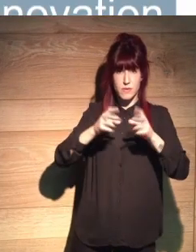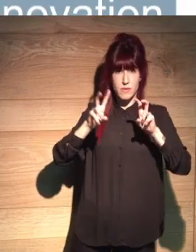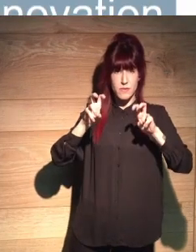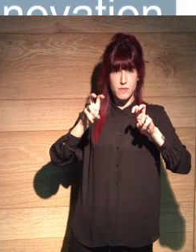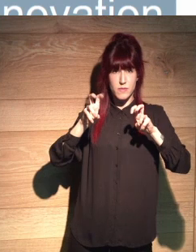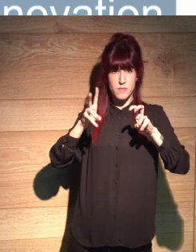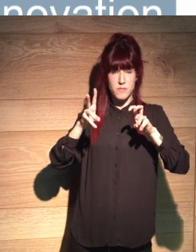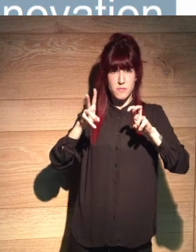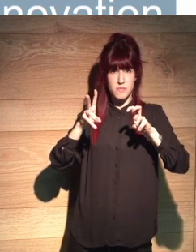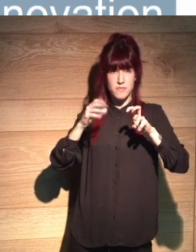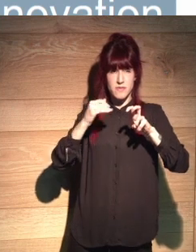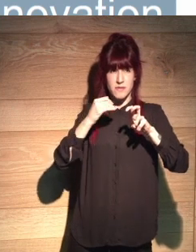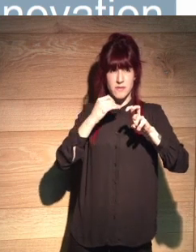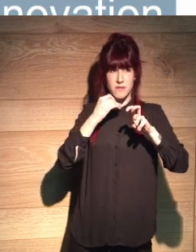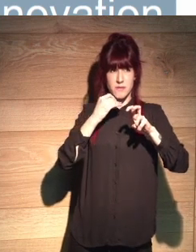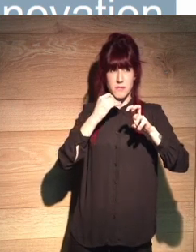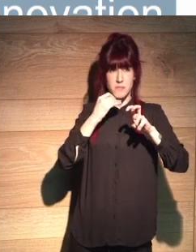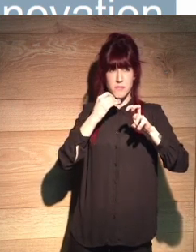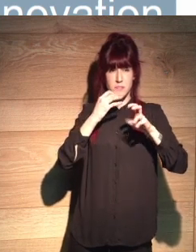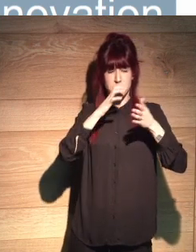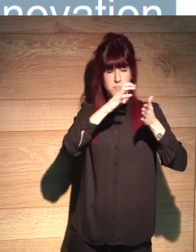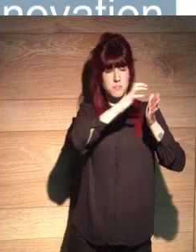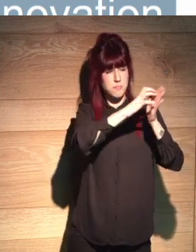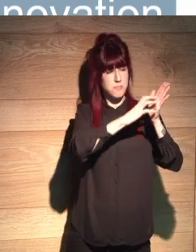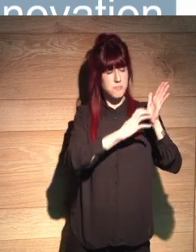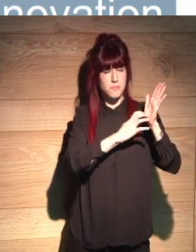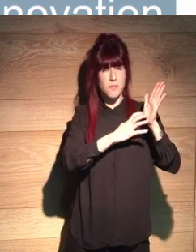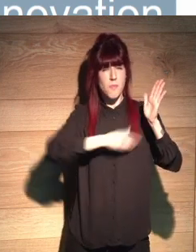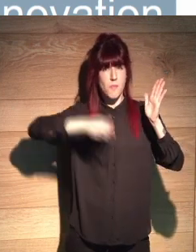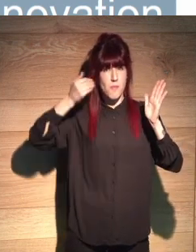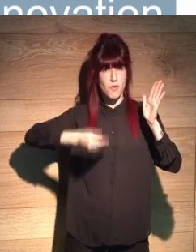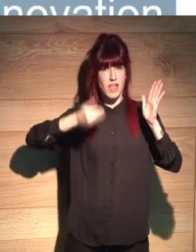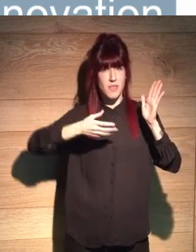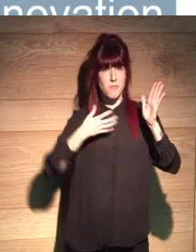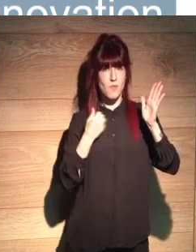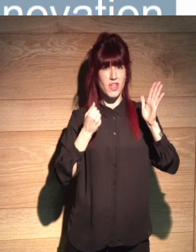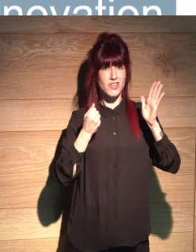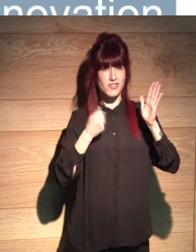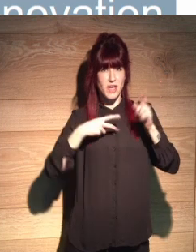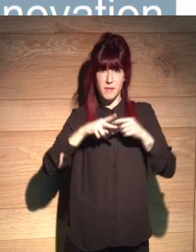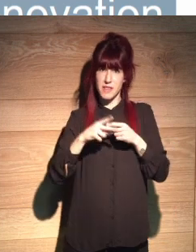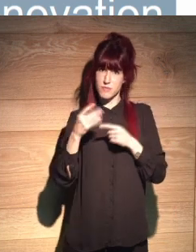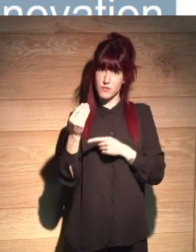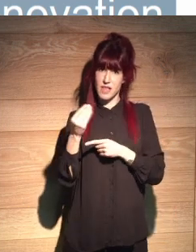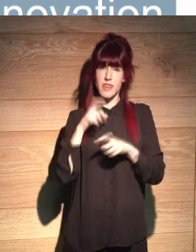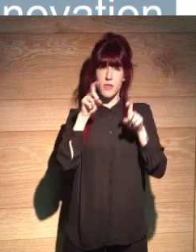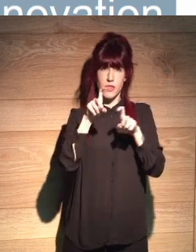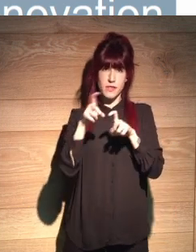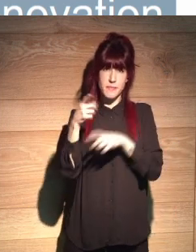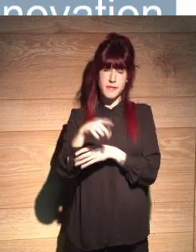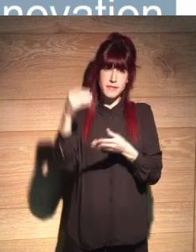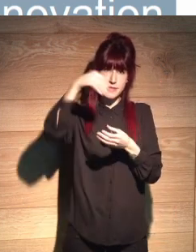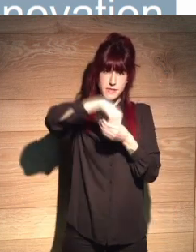is very powerful, tools and also education. So